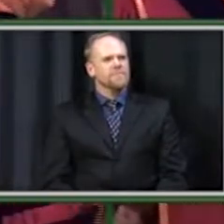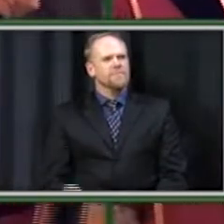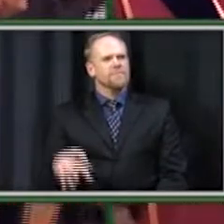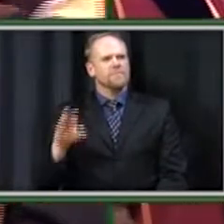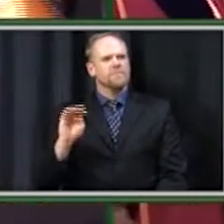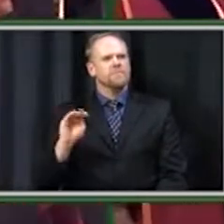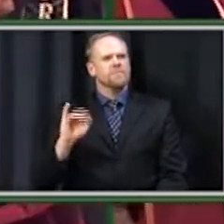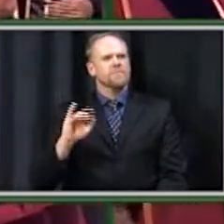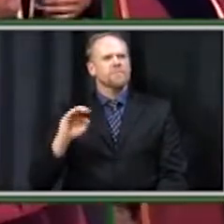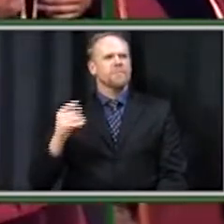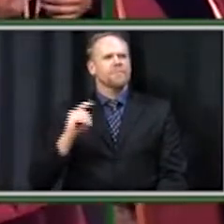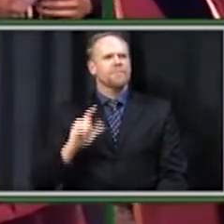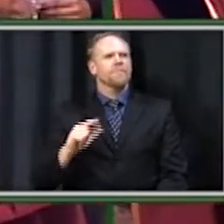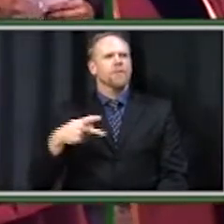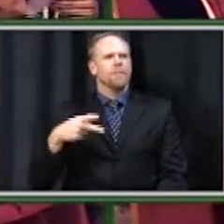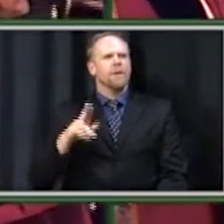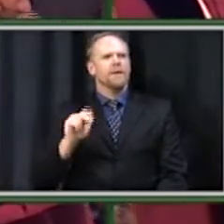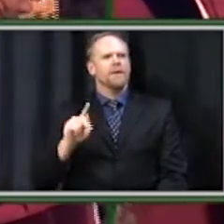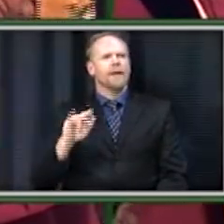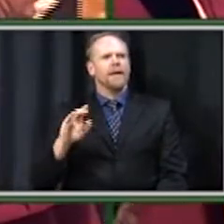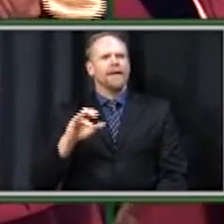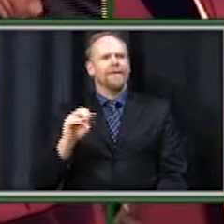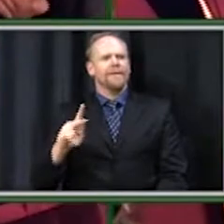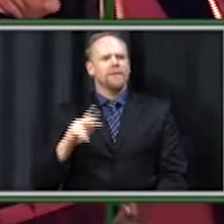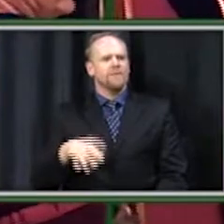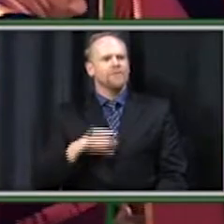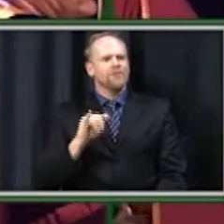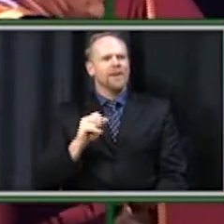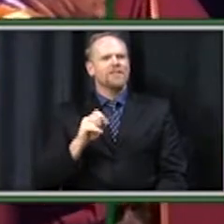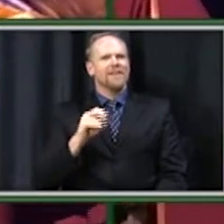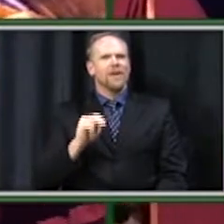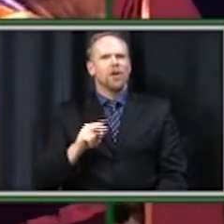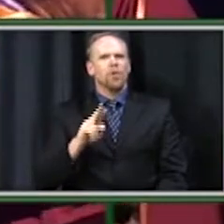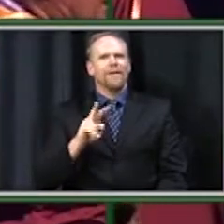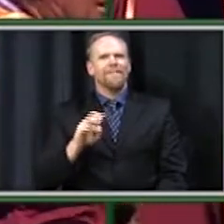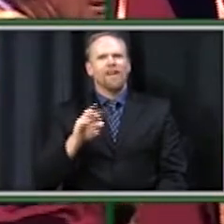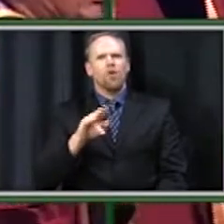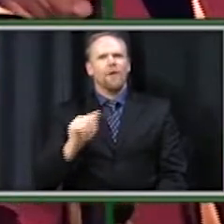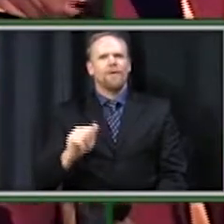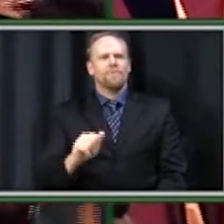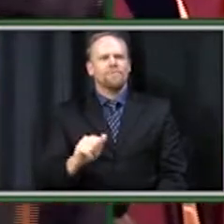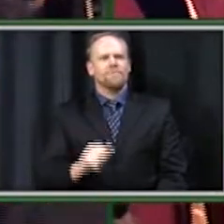Michael Hutnick. Jason Rivera.